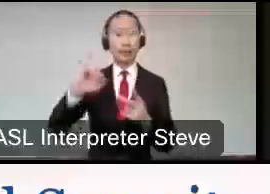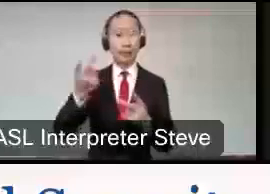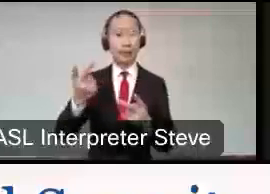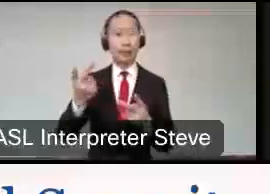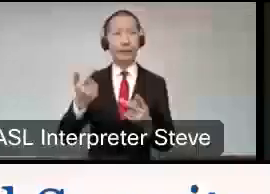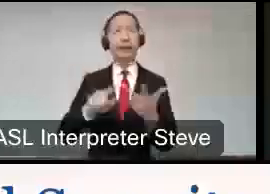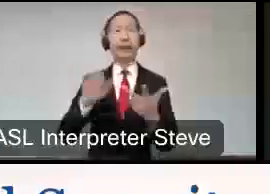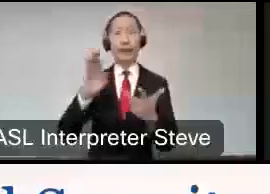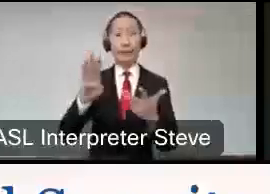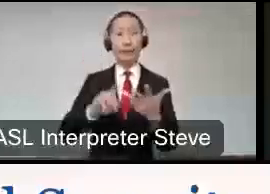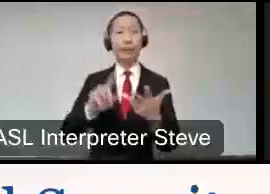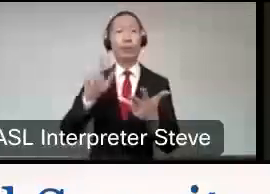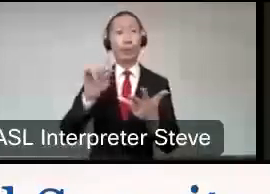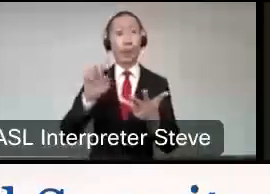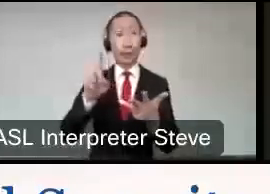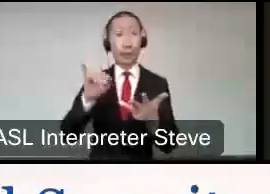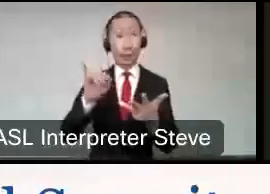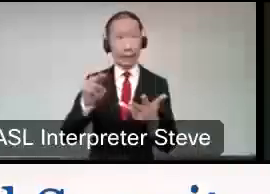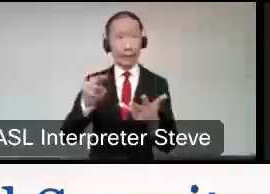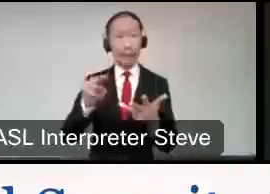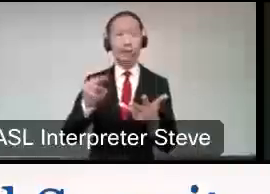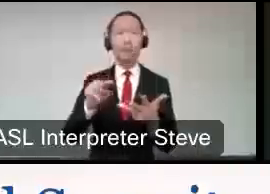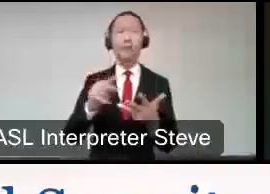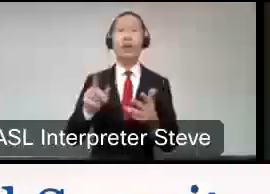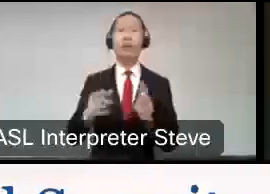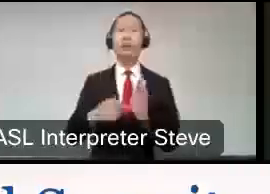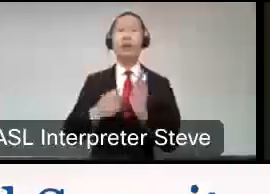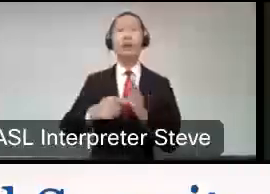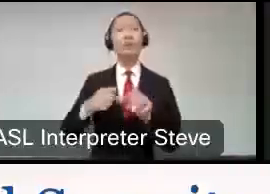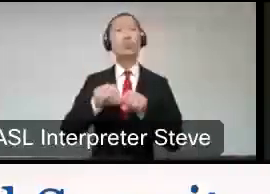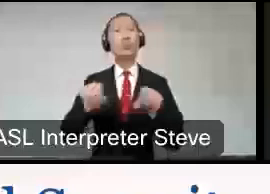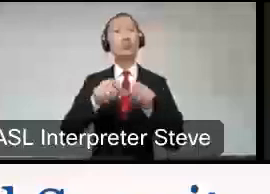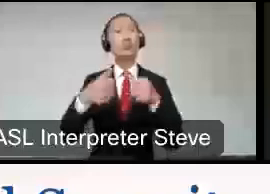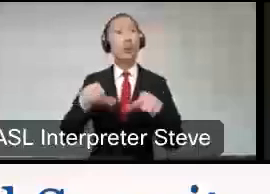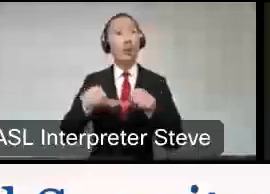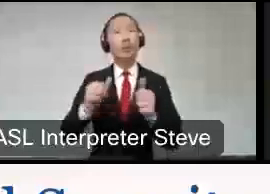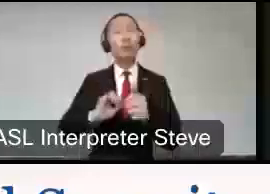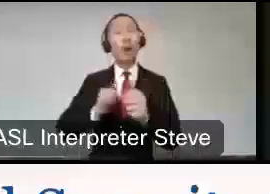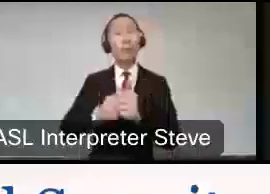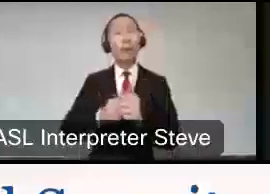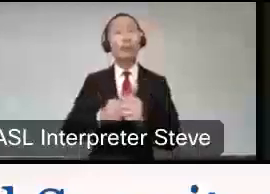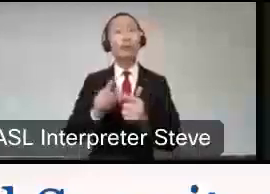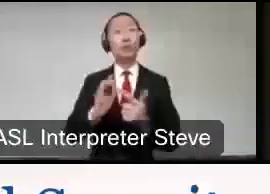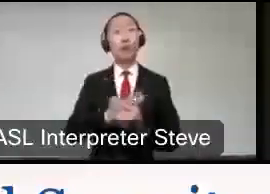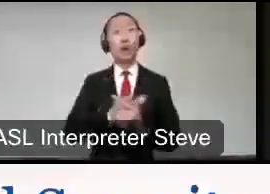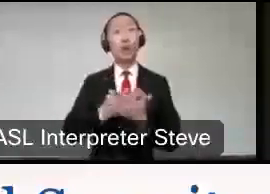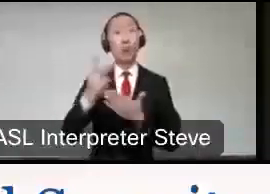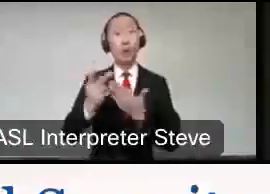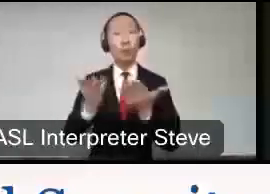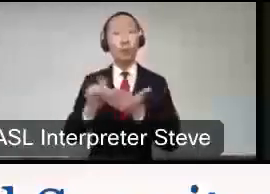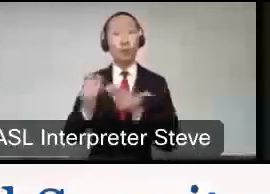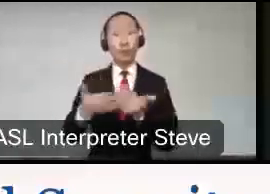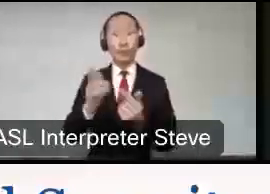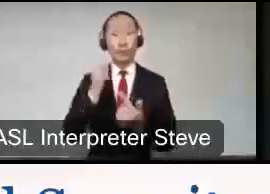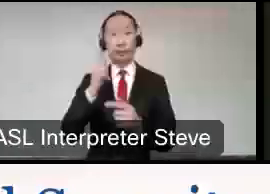Facebook, and a LinkedIn page. And we share periodic updates to our programs and services that are really easily accessible online through those